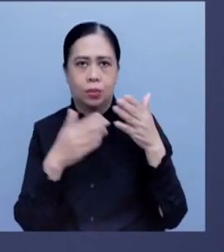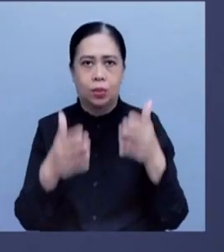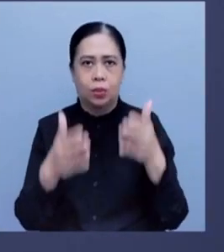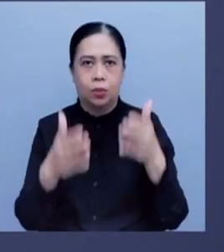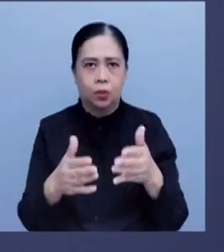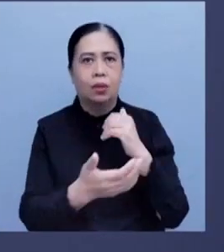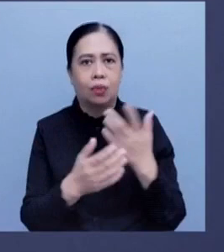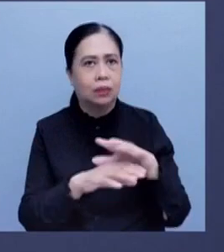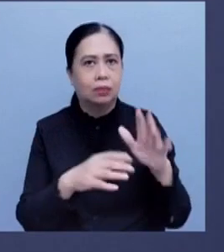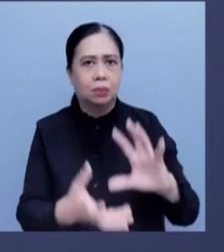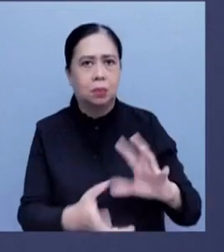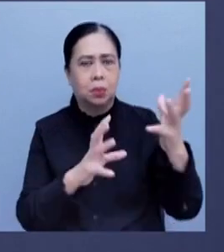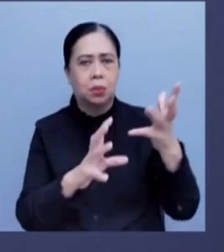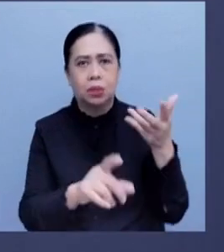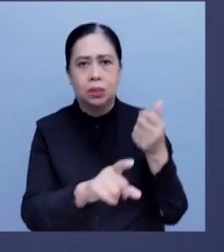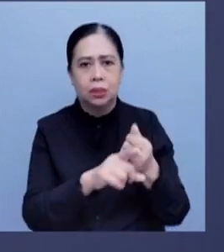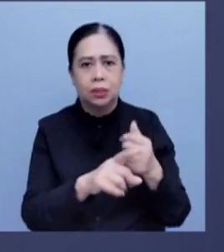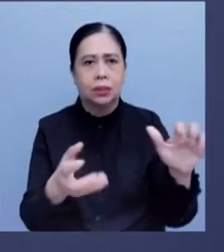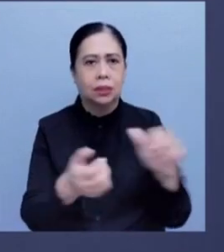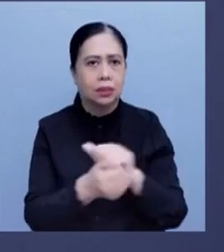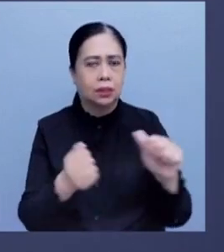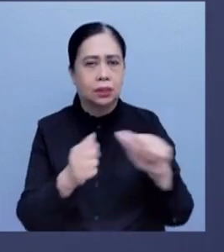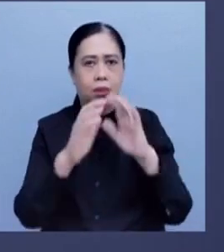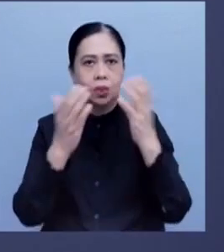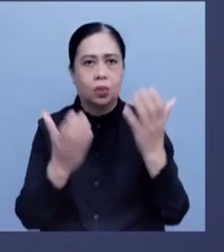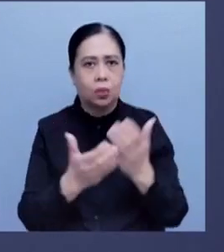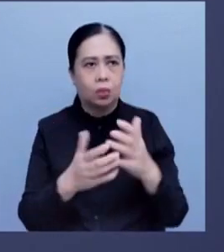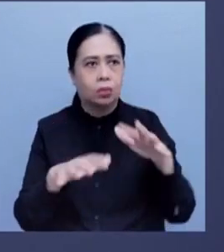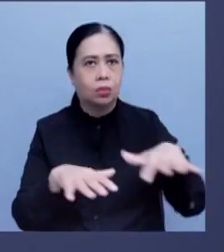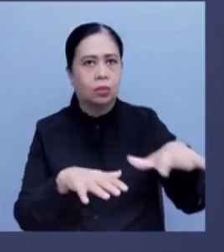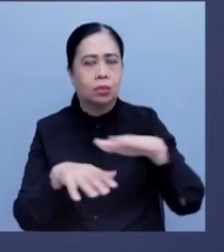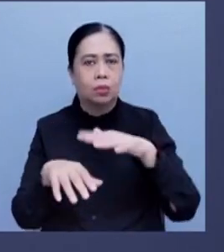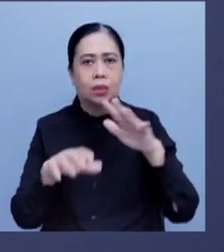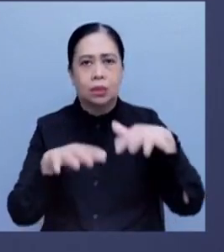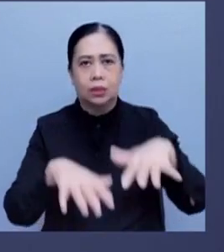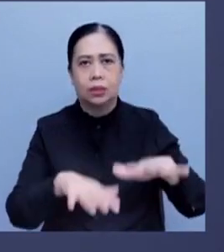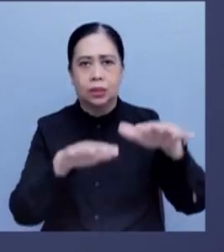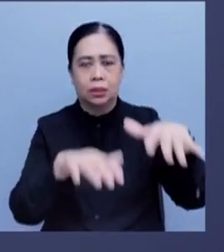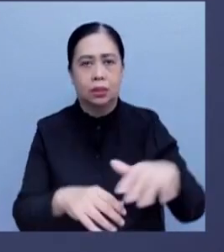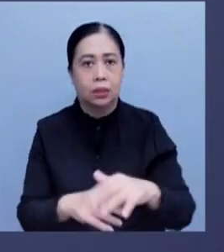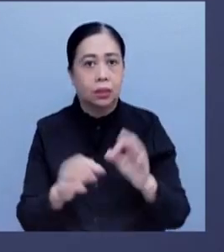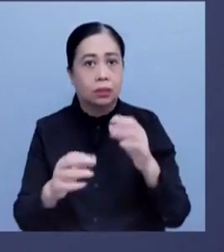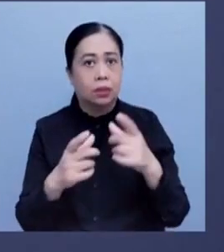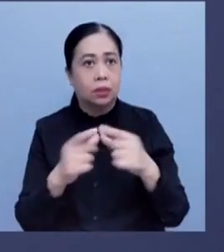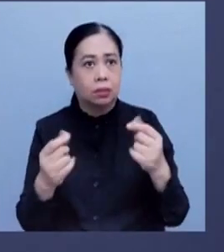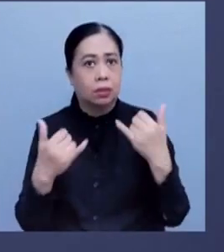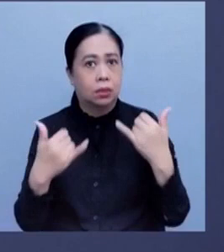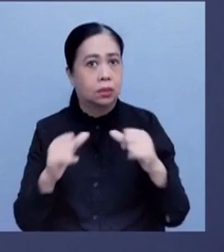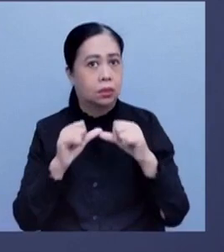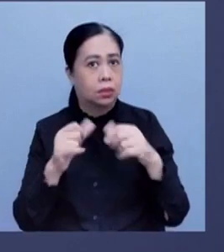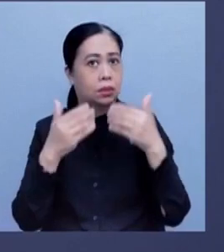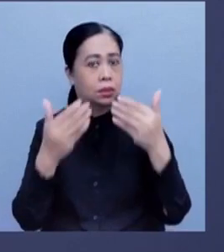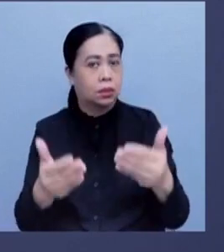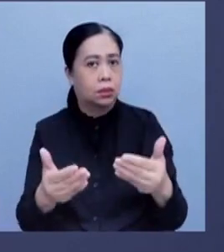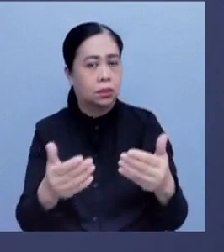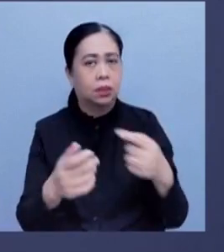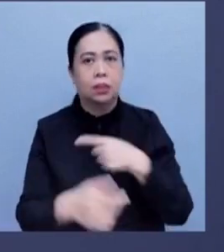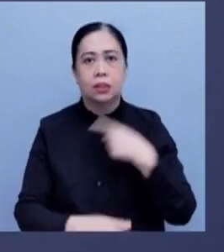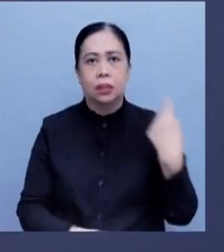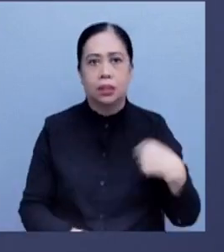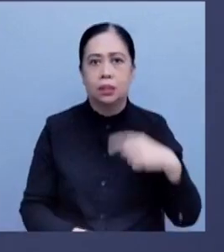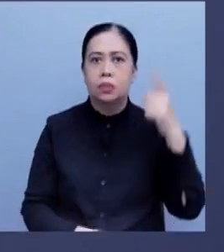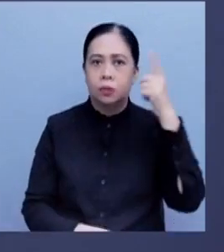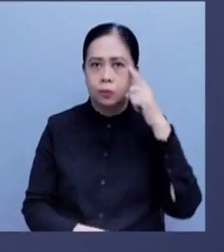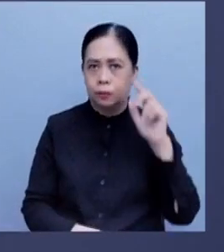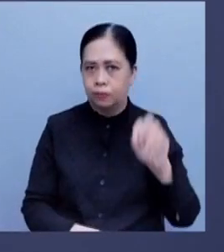unpredictable damage and harm to the global marine environment. If Japan sticks to the plan, the Chinese government will take